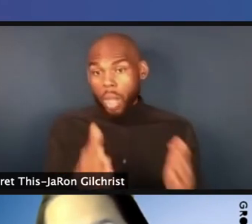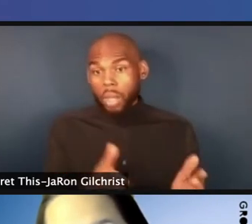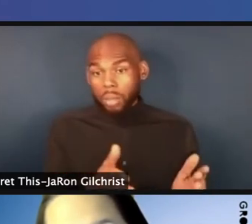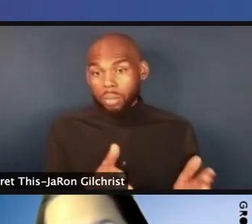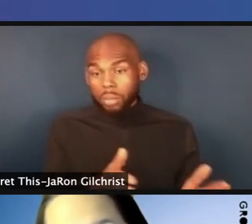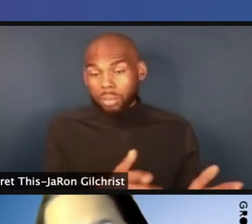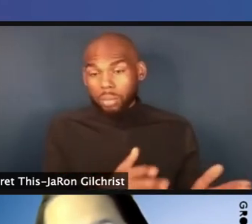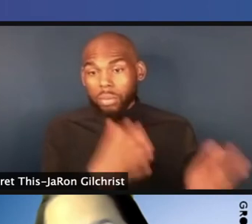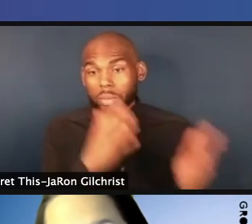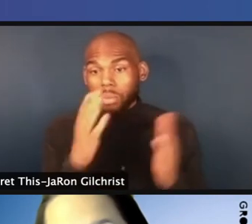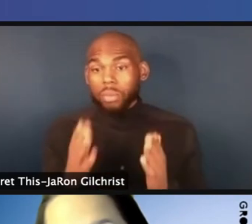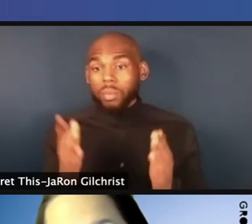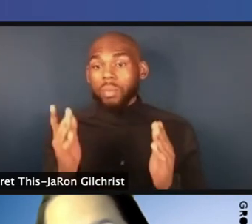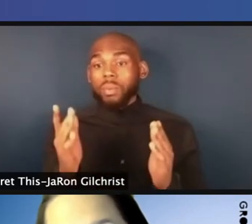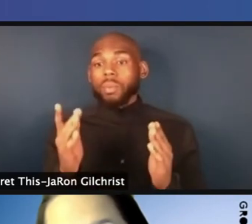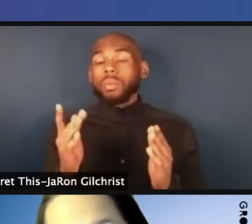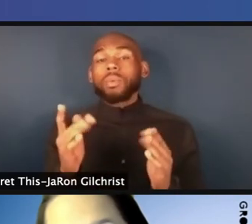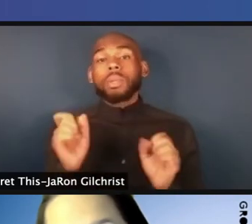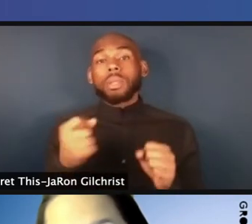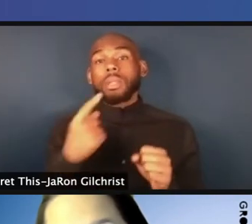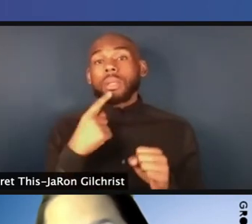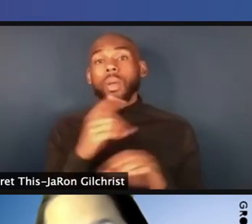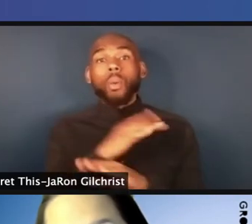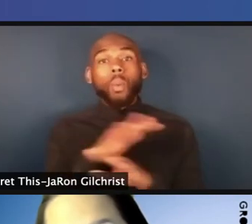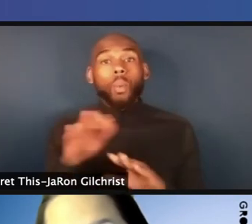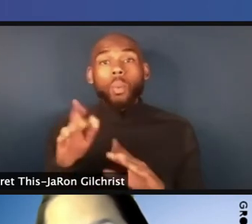could say something like, there will no longer be.